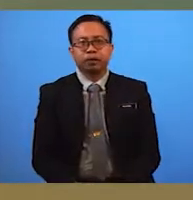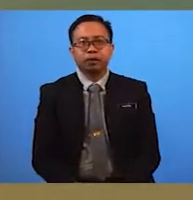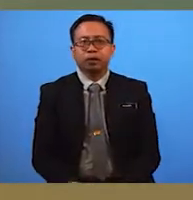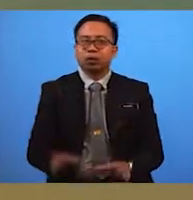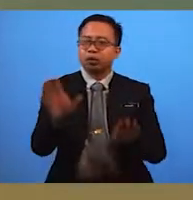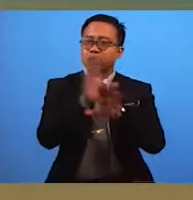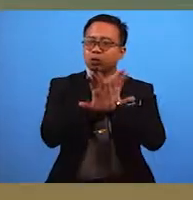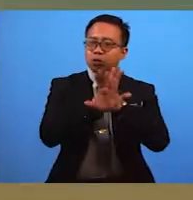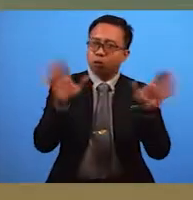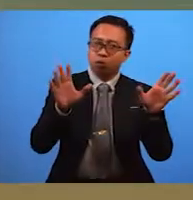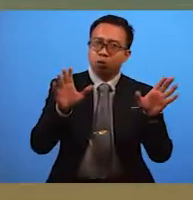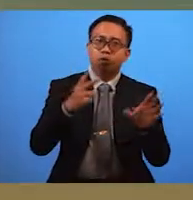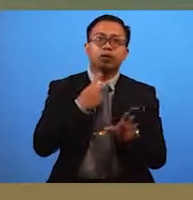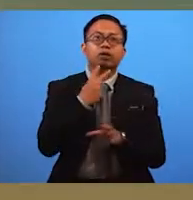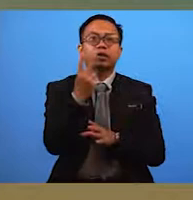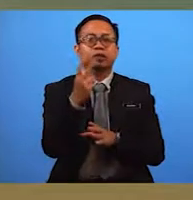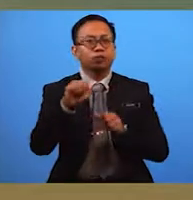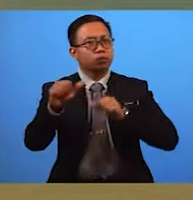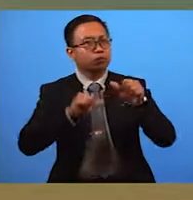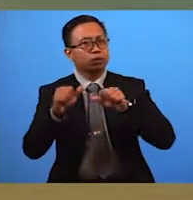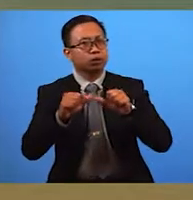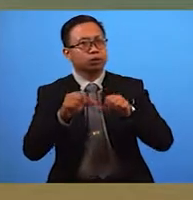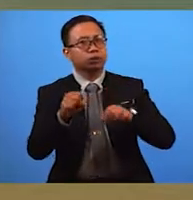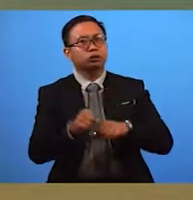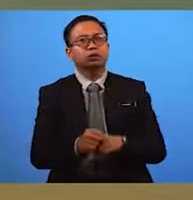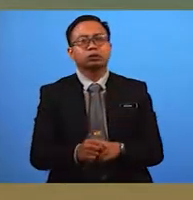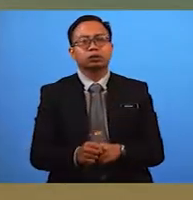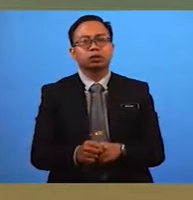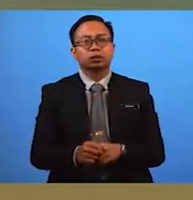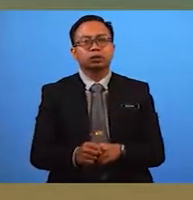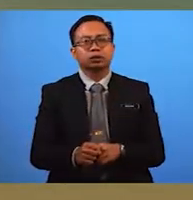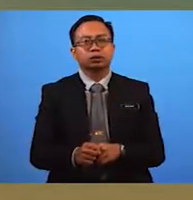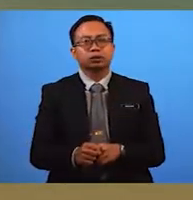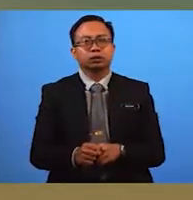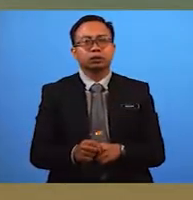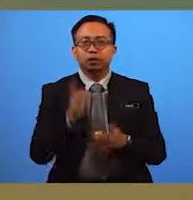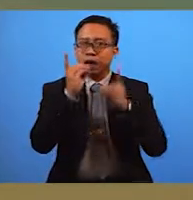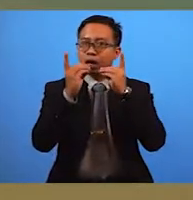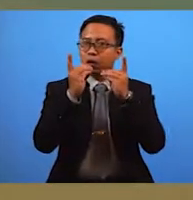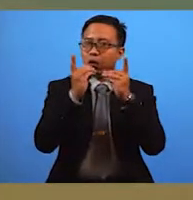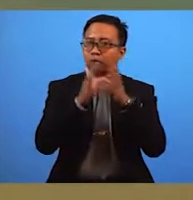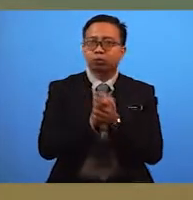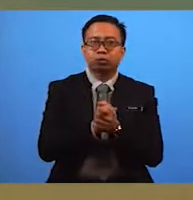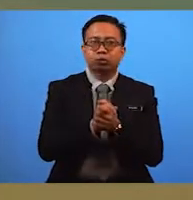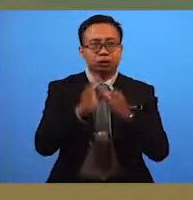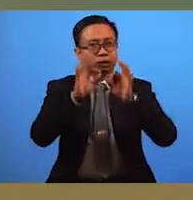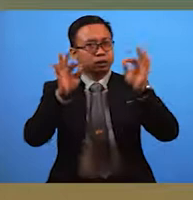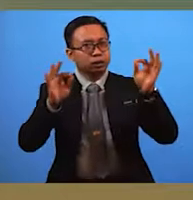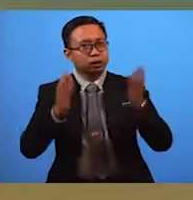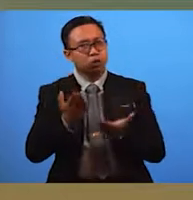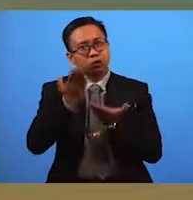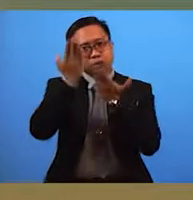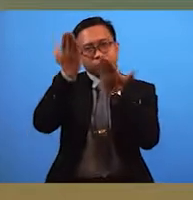active voice like slangs or dialogue. The sentences should suggest